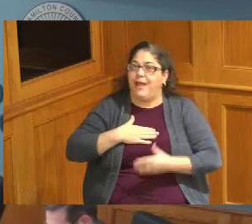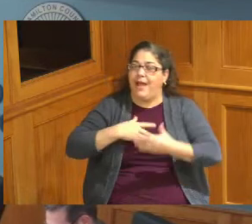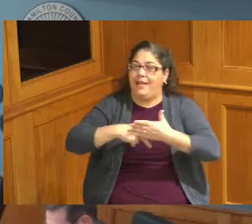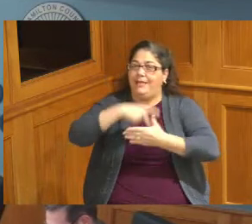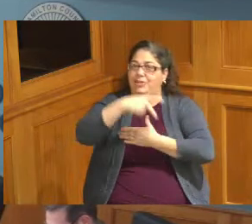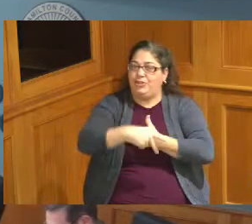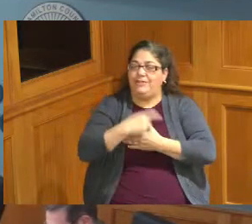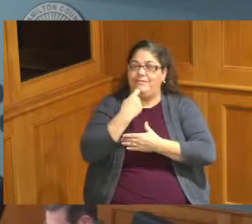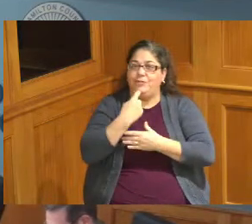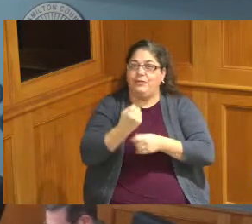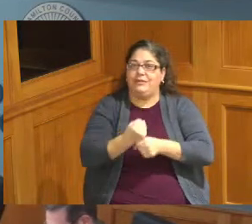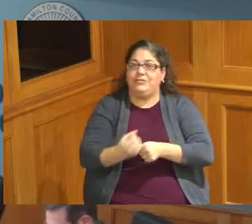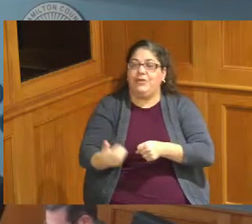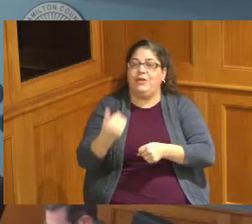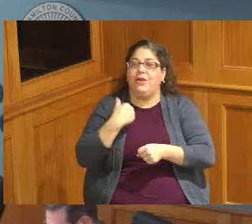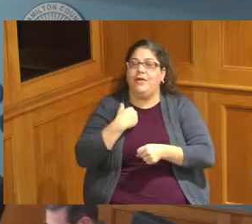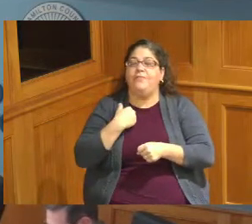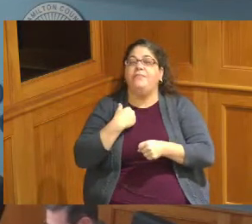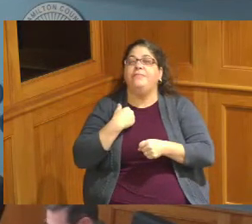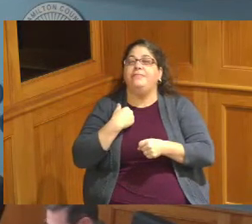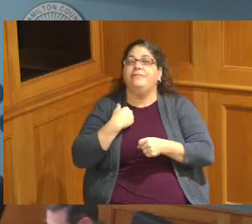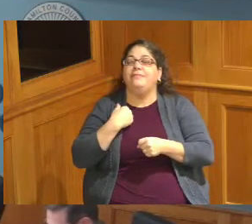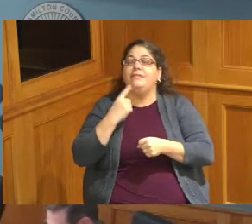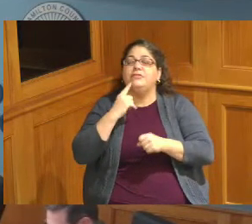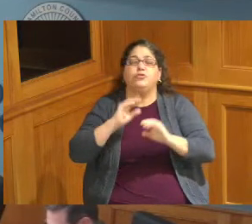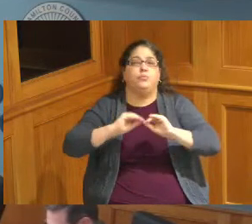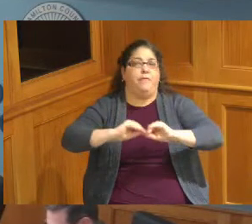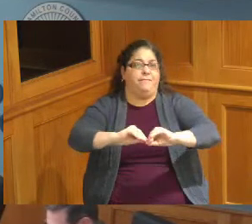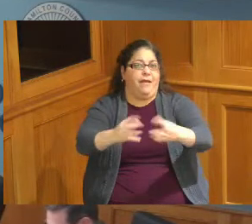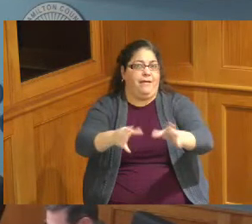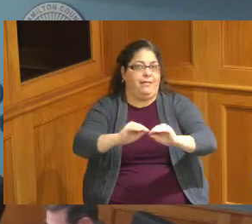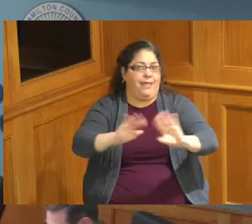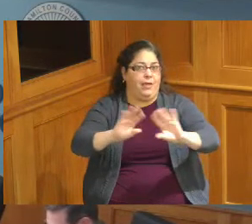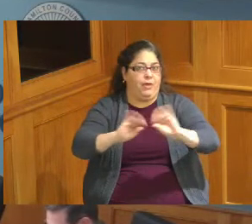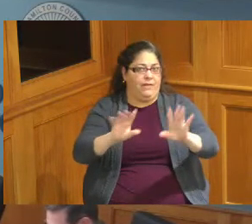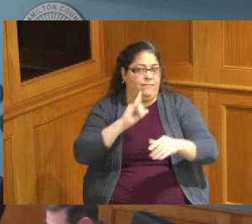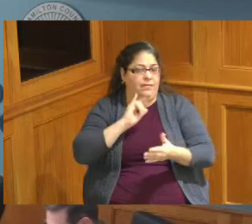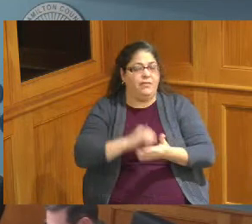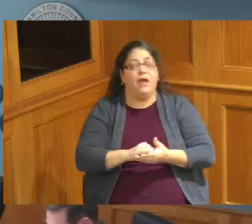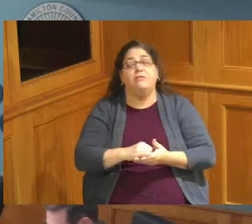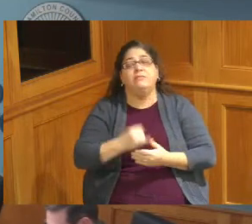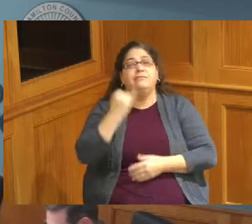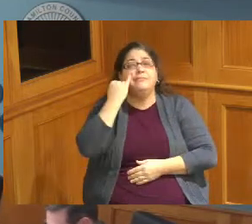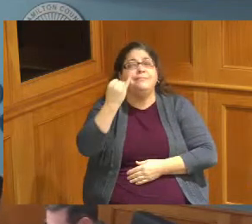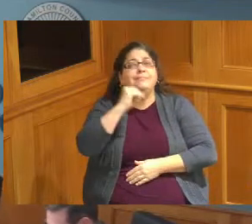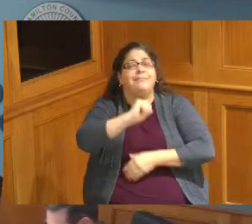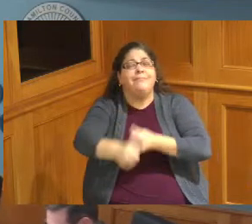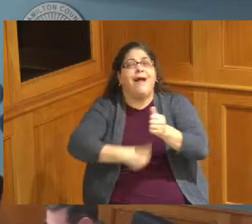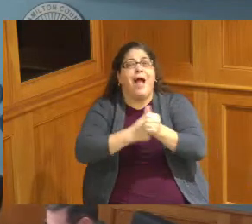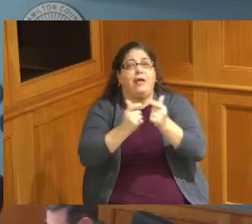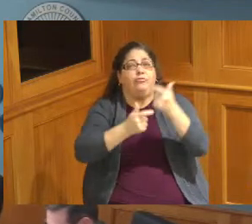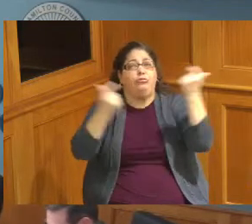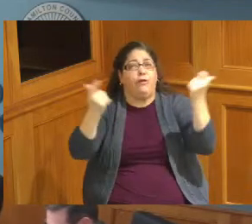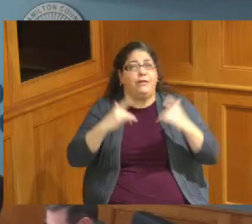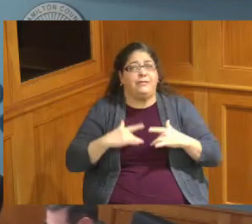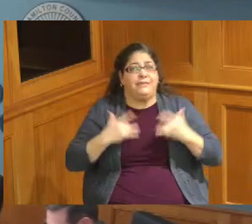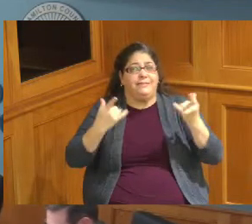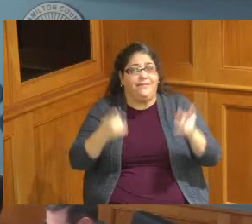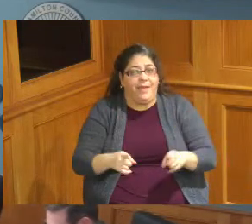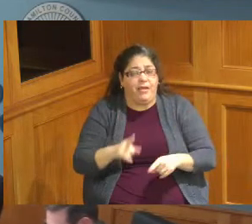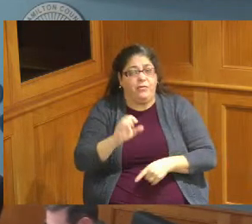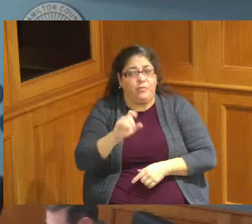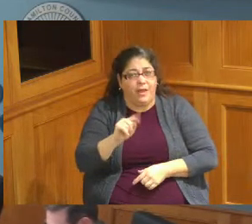ago. Yes. So I do want to respond to that. Yes. Just to provide some clarity. So the idea behind that was for the county